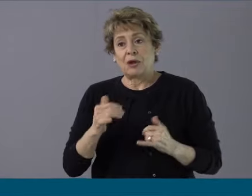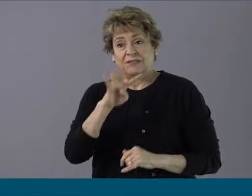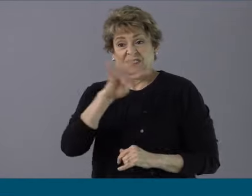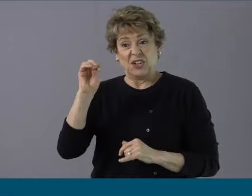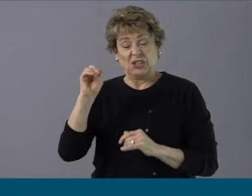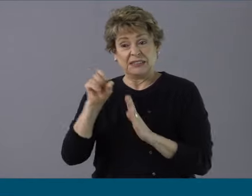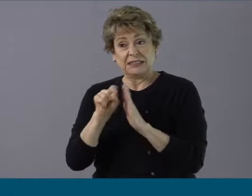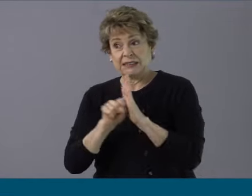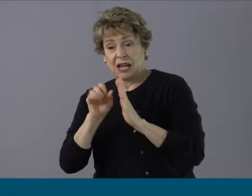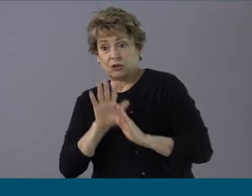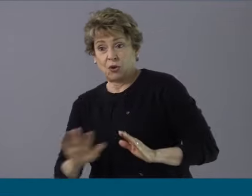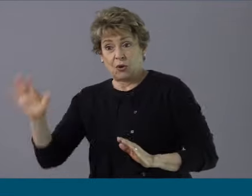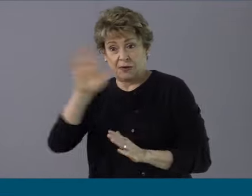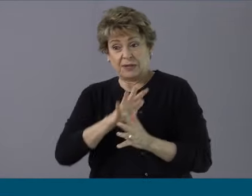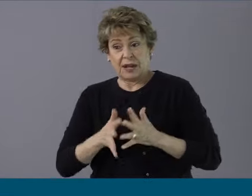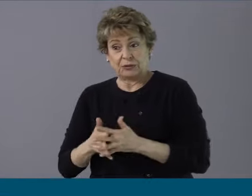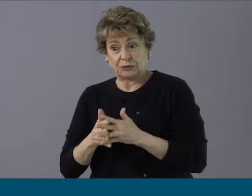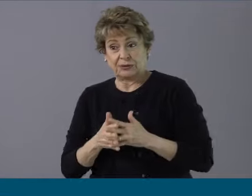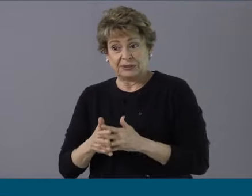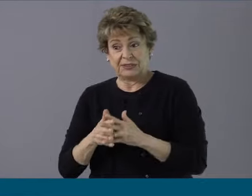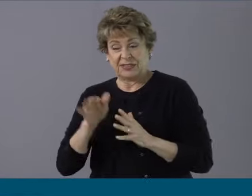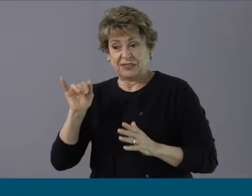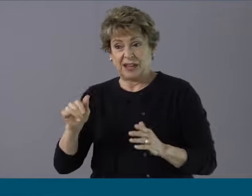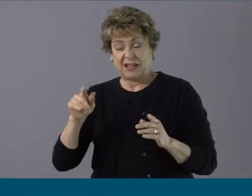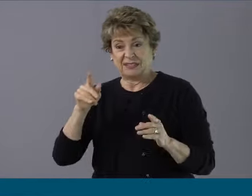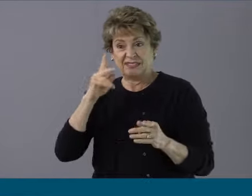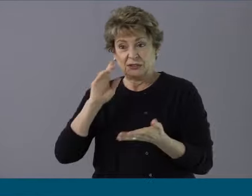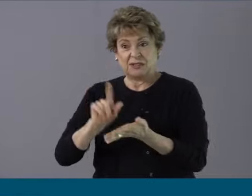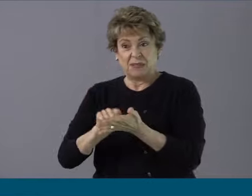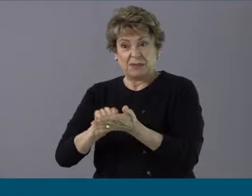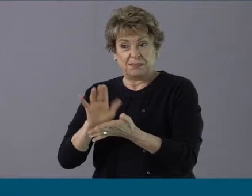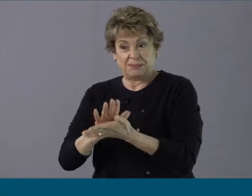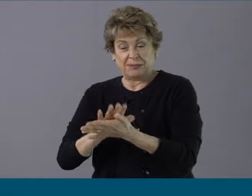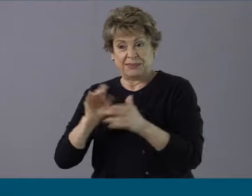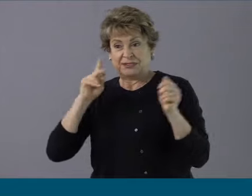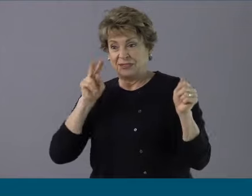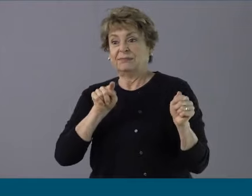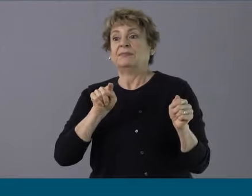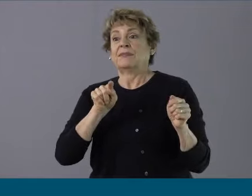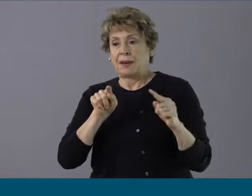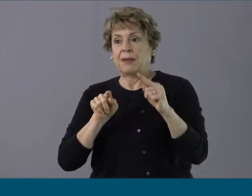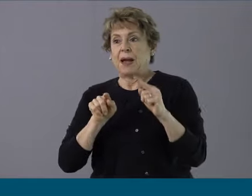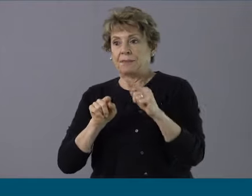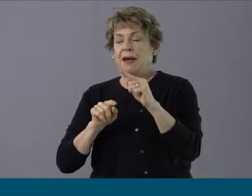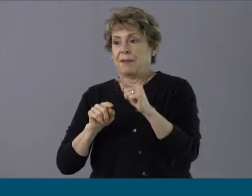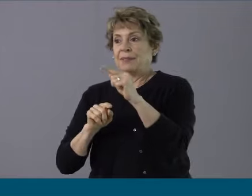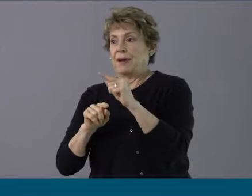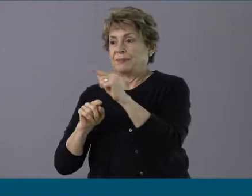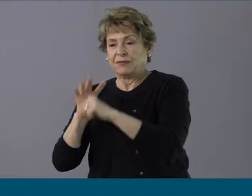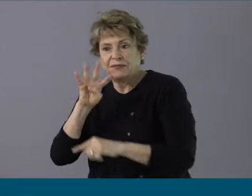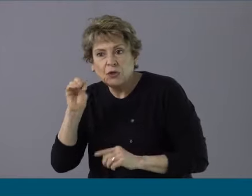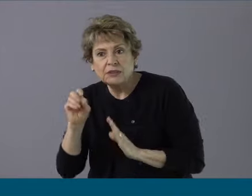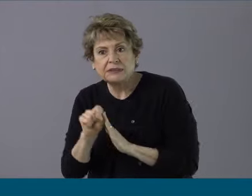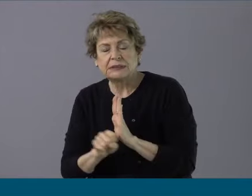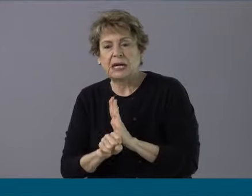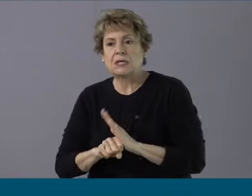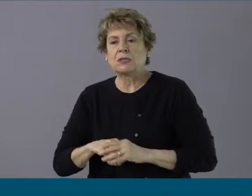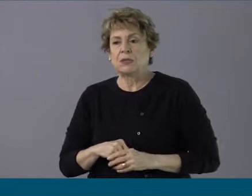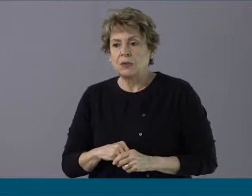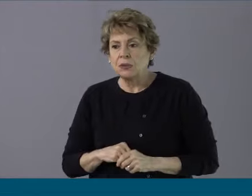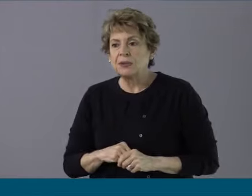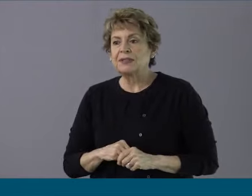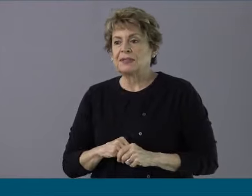Washington, D.C. and the Virgin Islands. But Arizona had moved to this page, where new cases are mostly